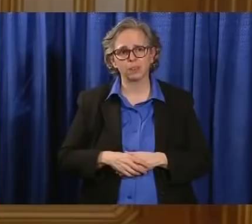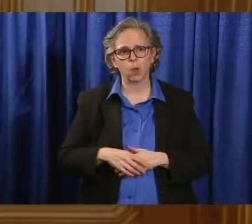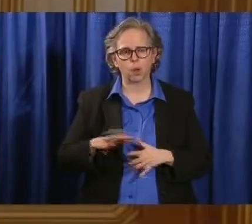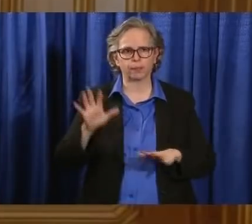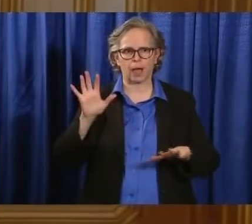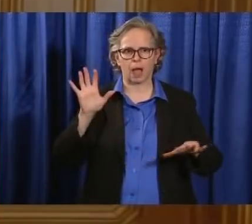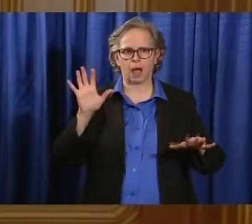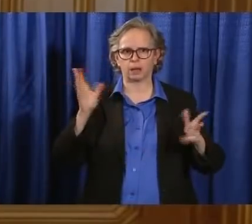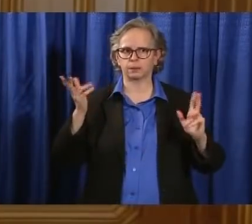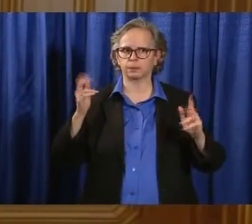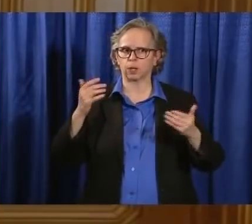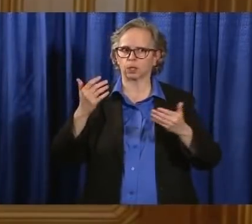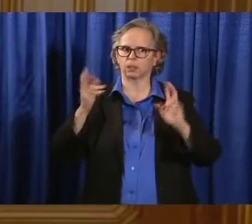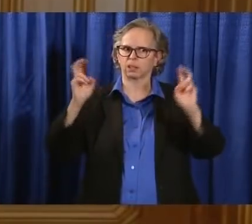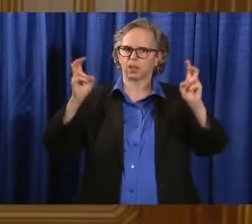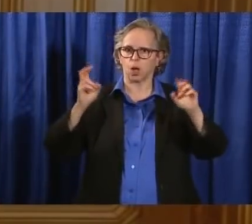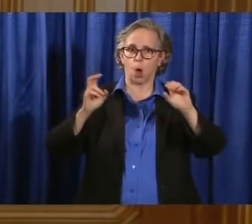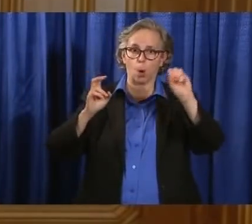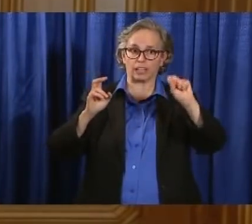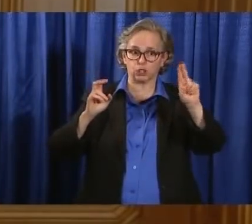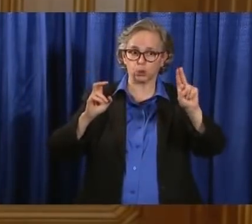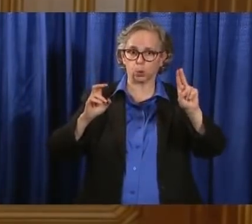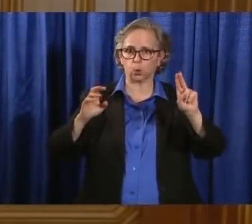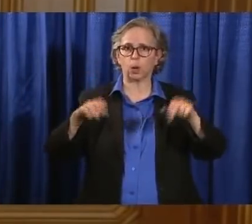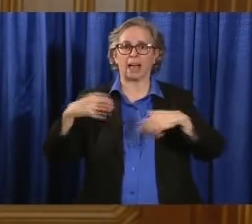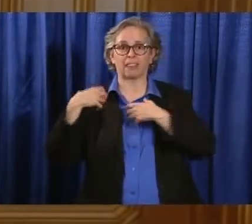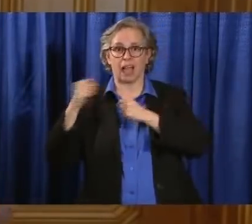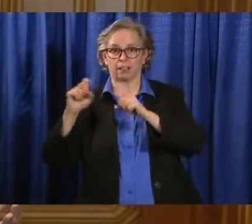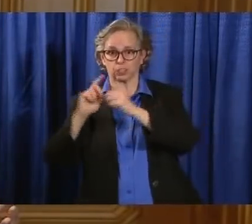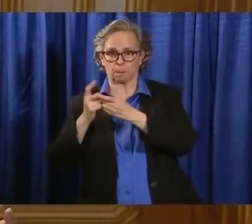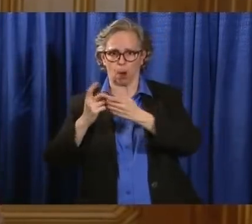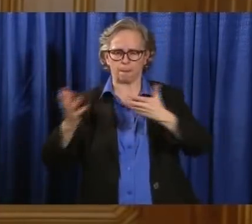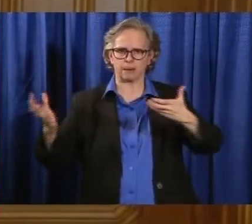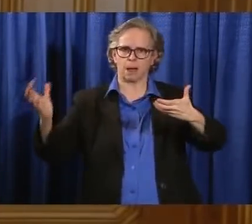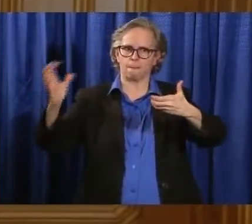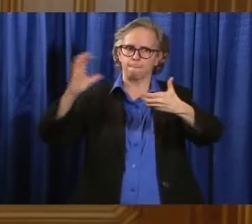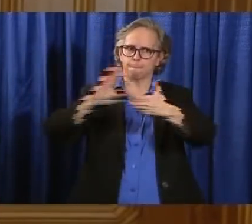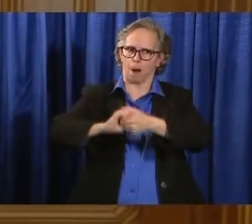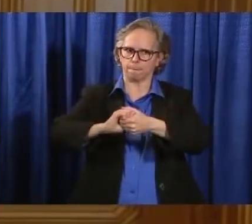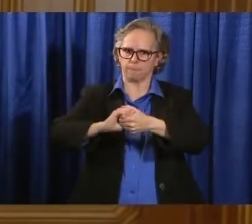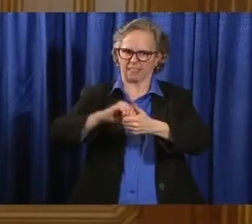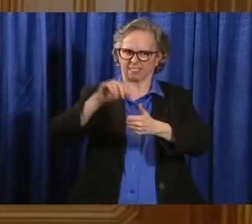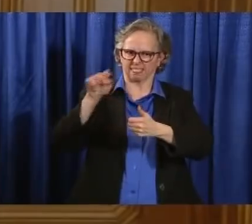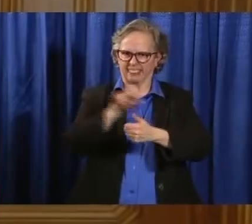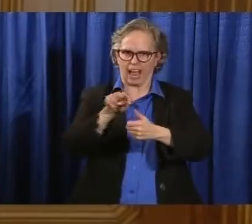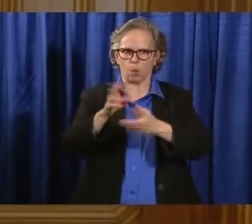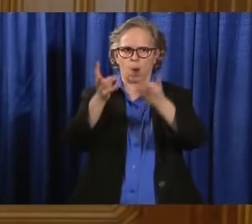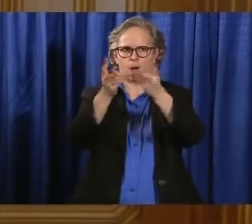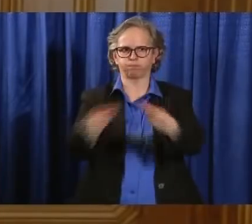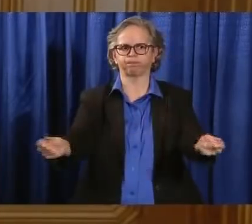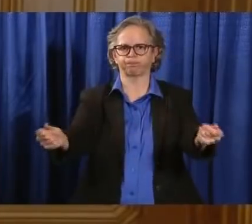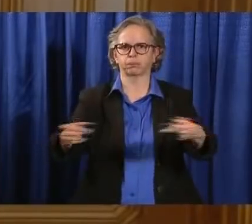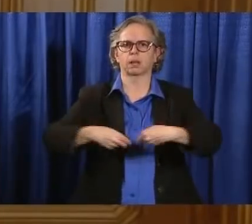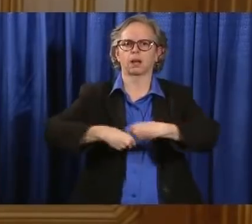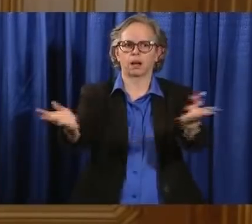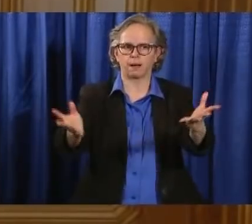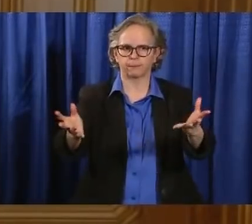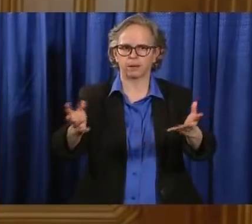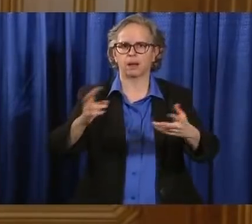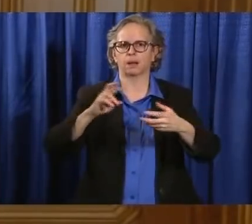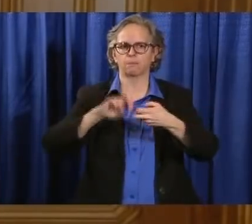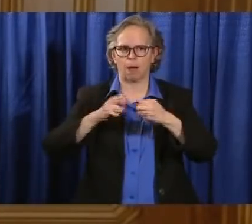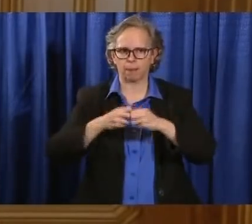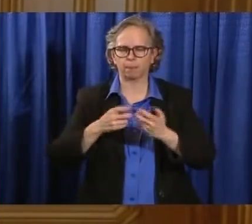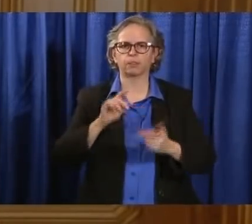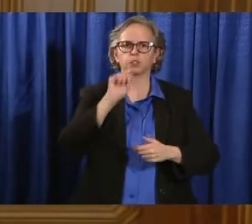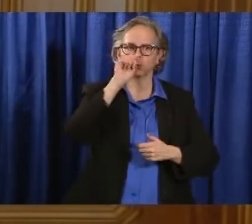department, we're going to try to get this stuff out to them so they can take the swab, they can put it in the